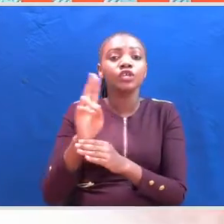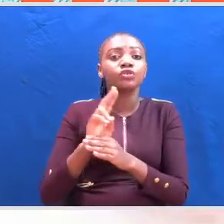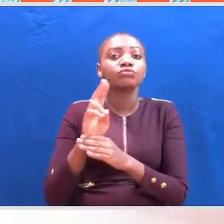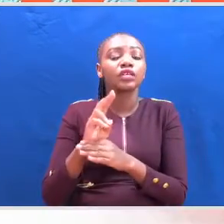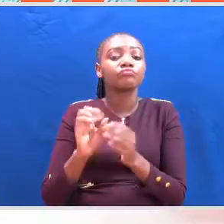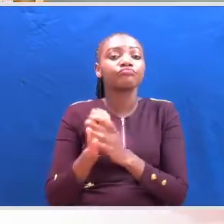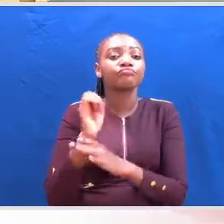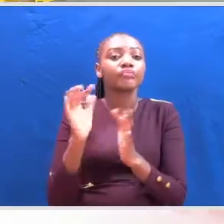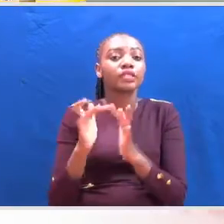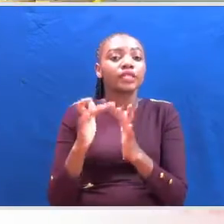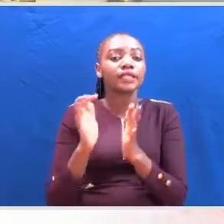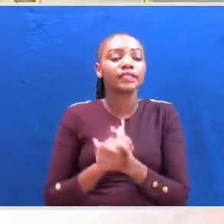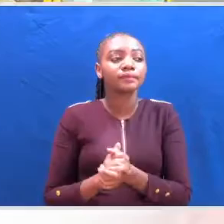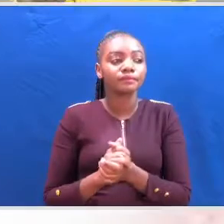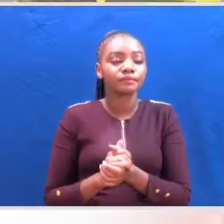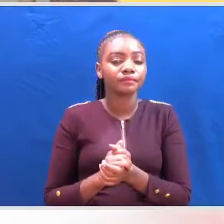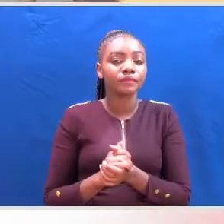details.